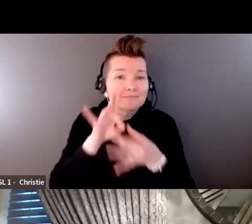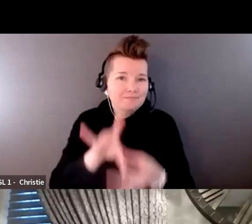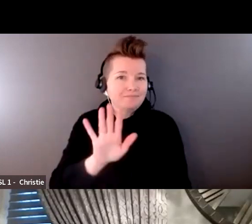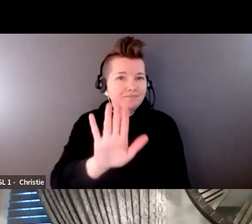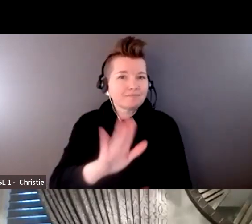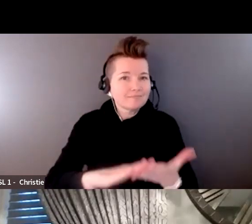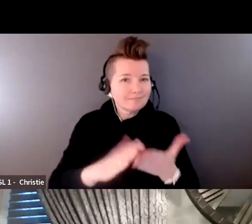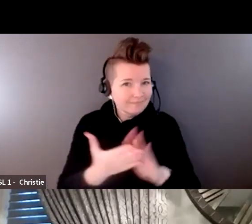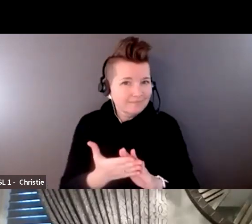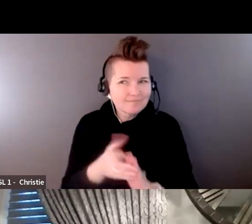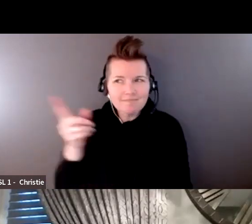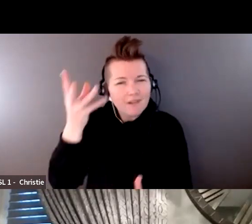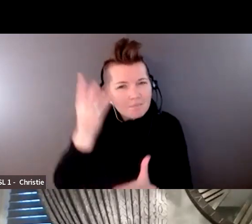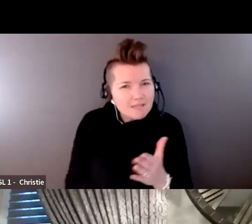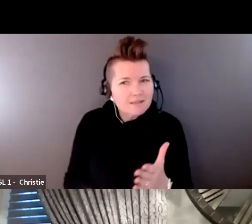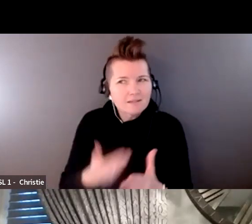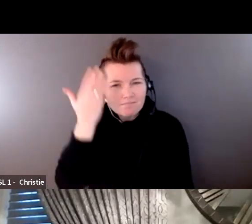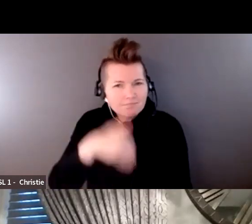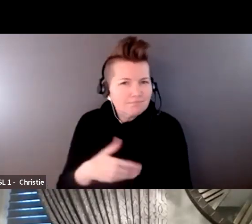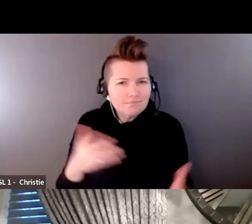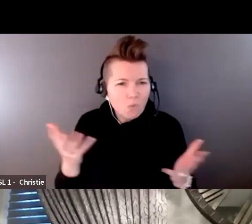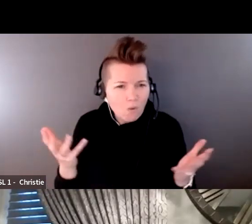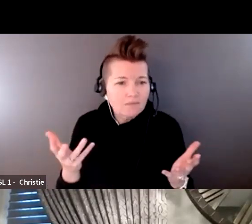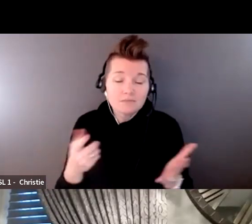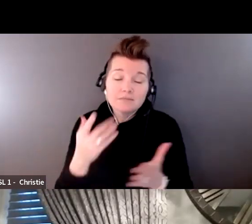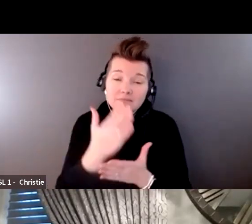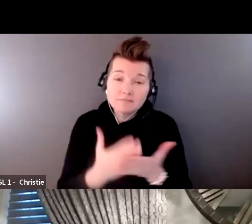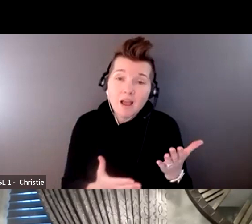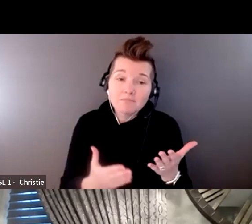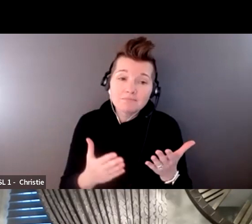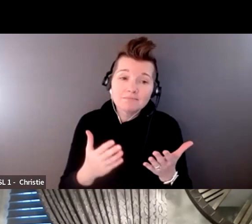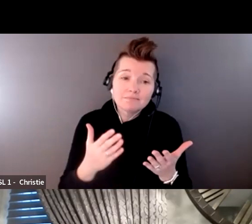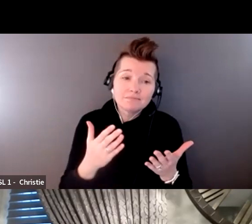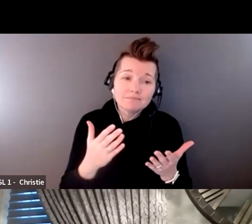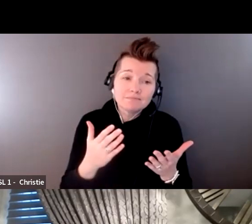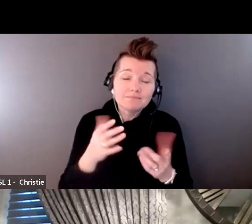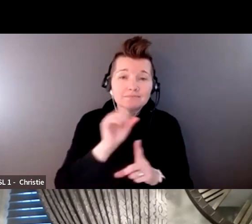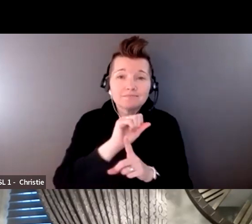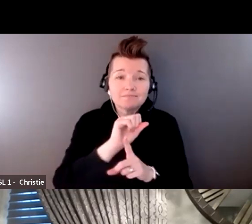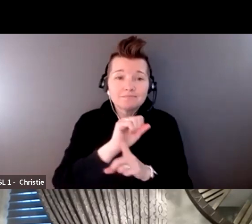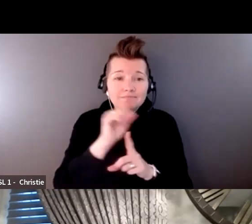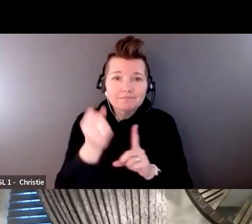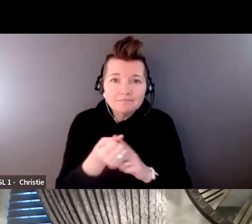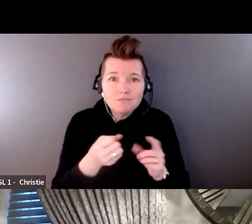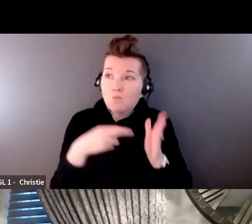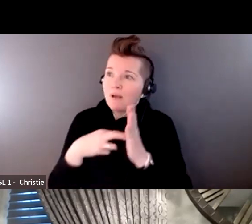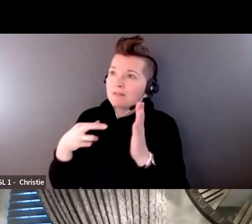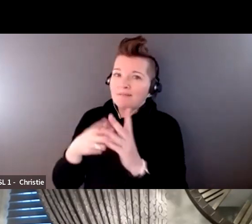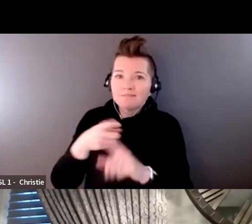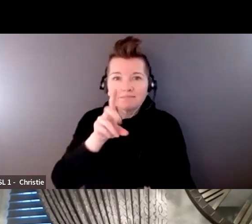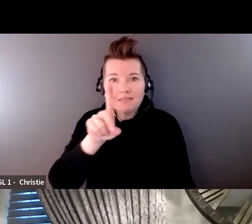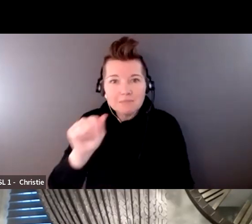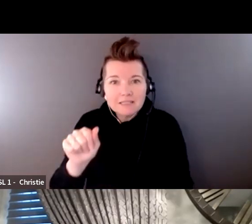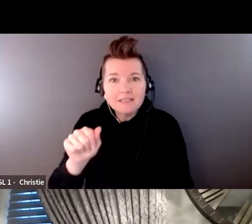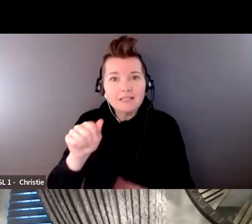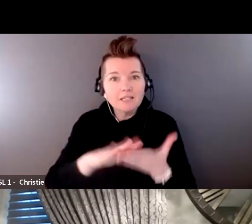be, amazing, in some cases, some great representation within the disability community, but there's still very little